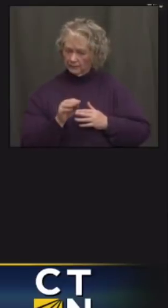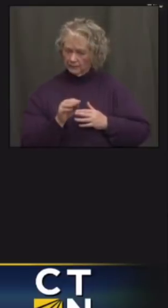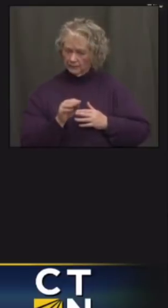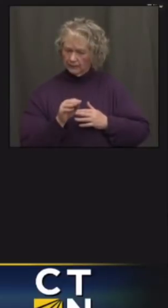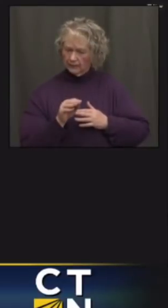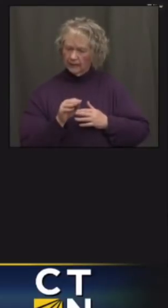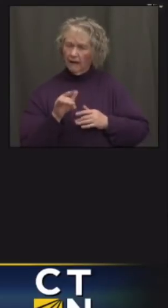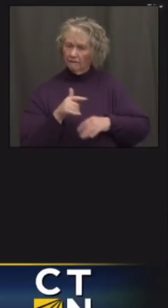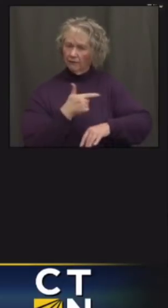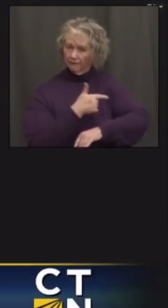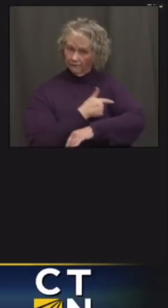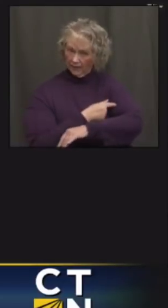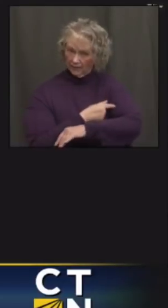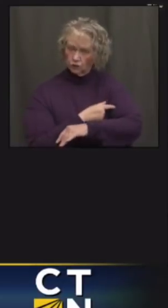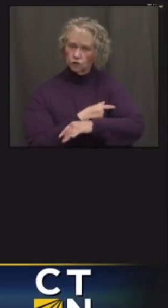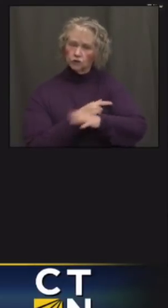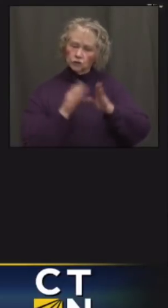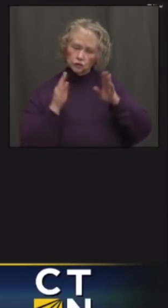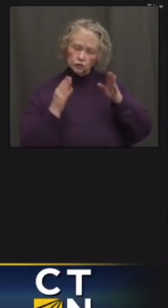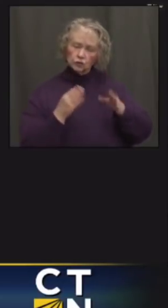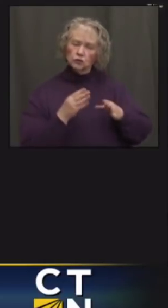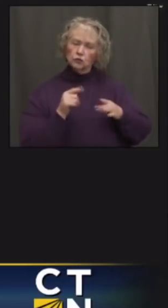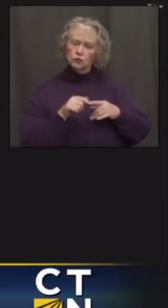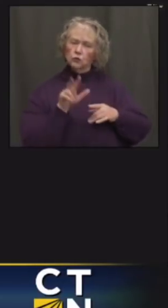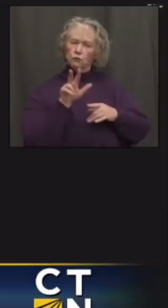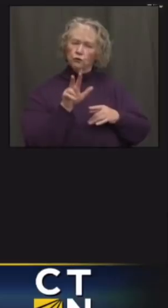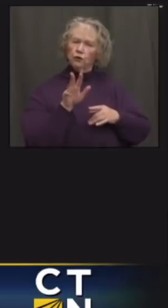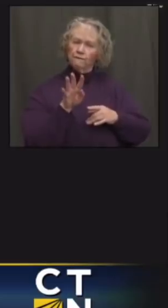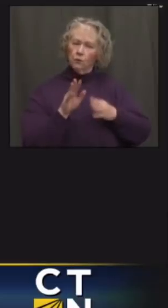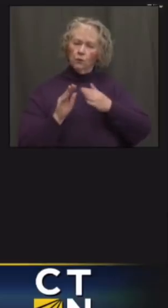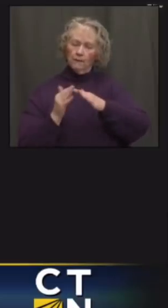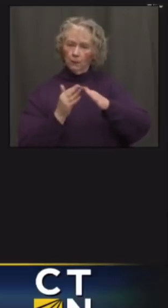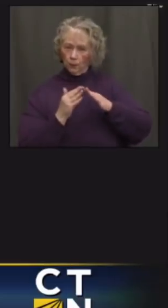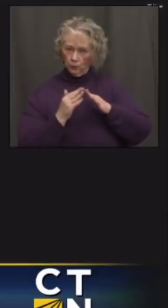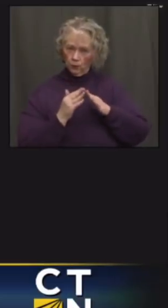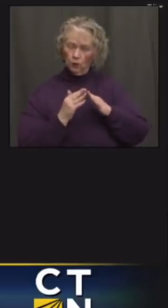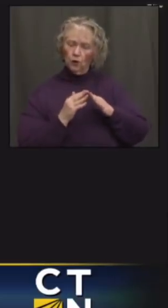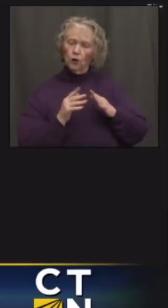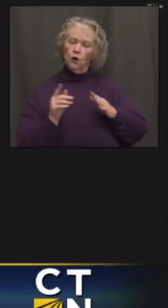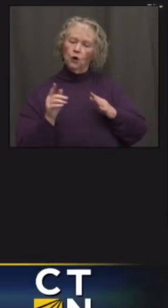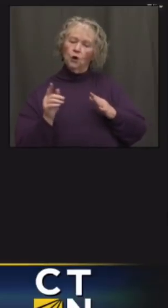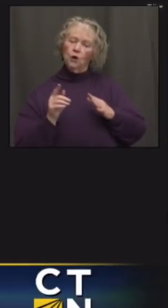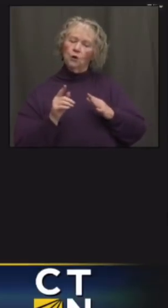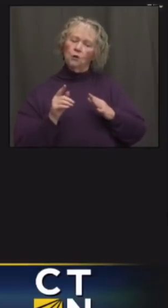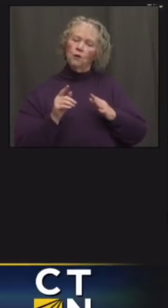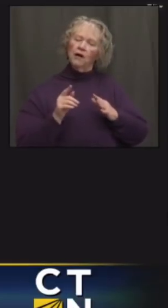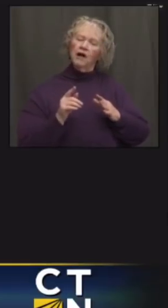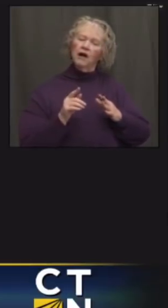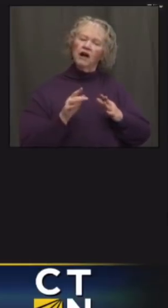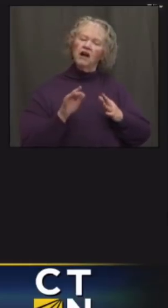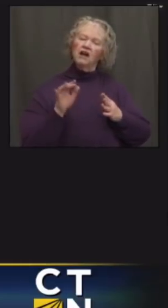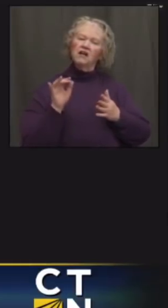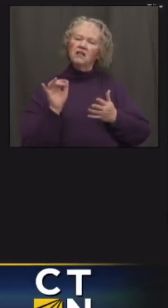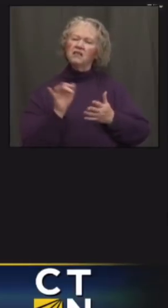that fluctuates just on what we got in the past. Okay, and I believe you said last Thursday that